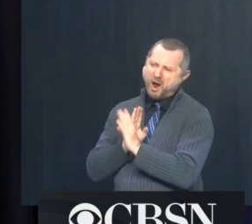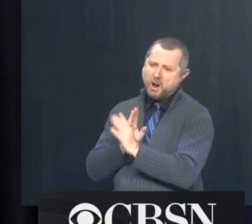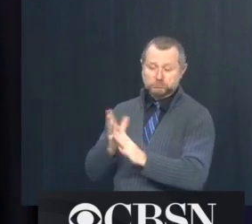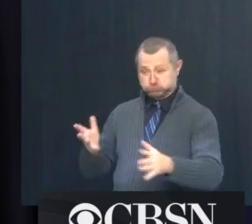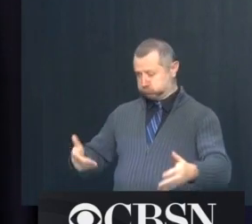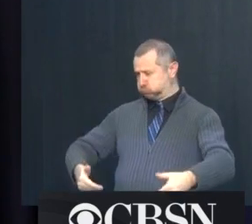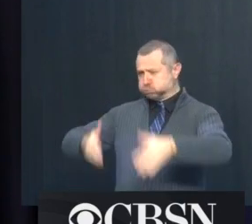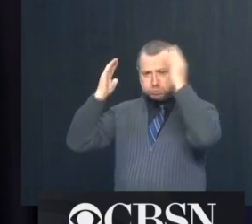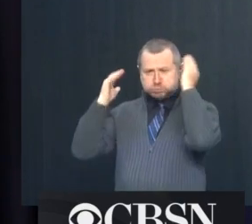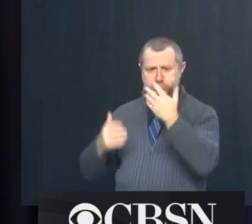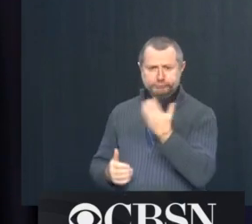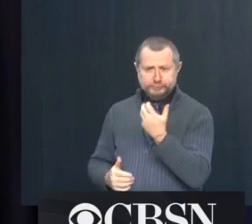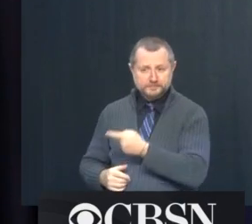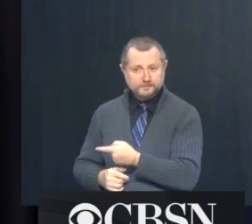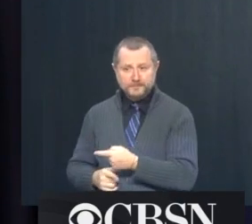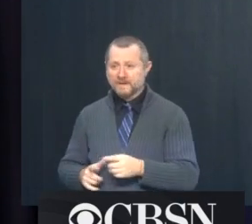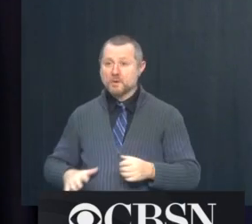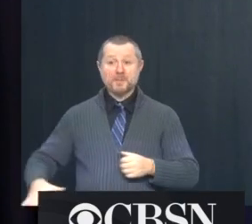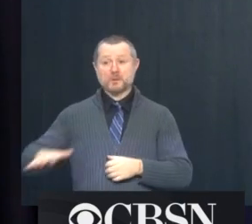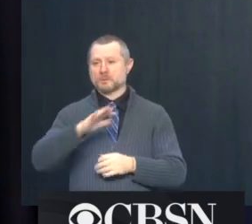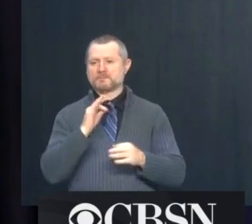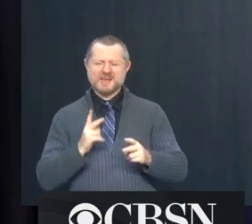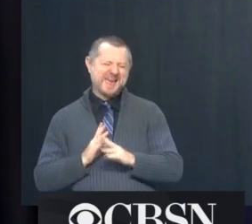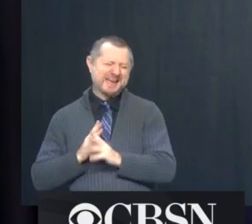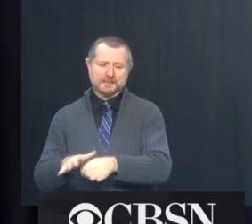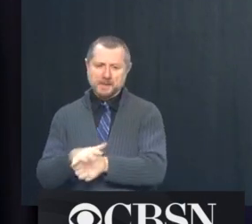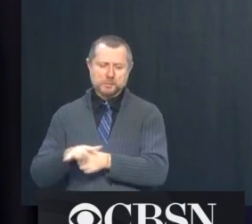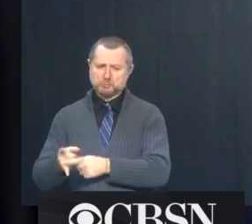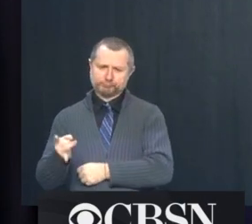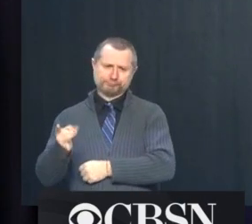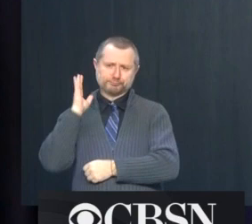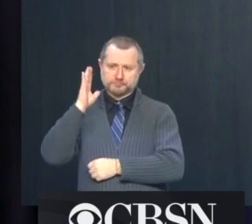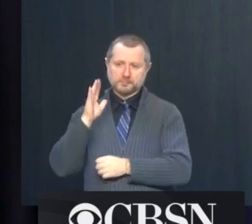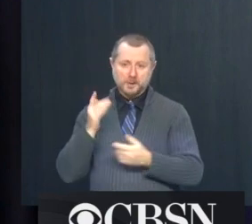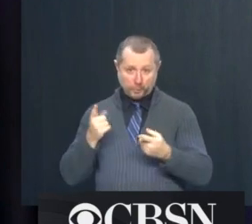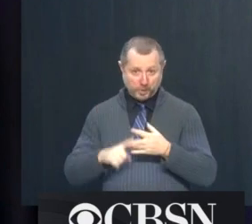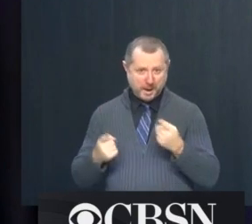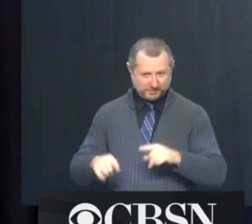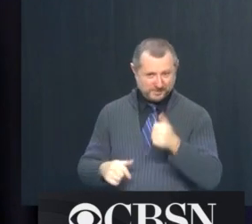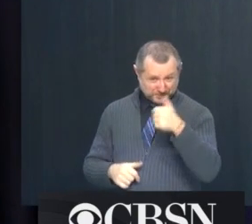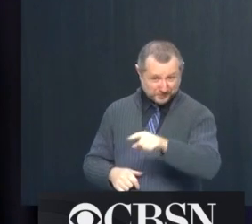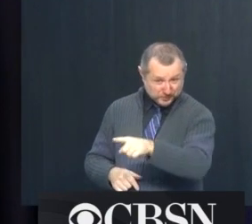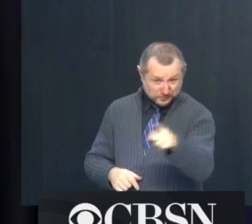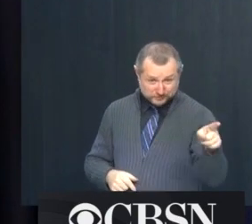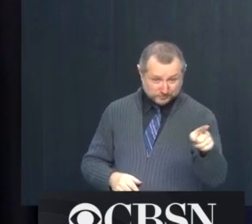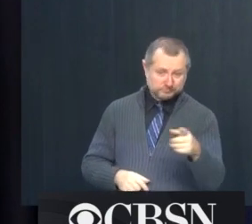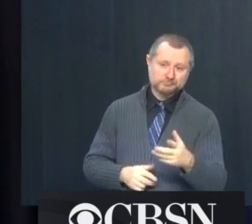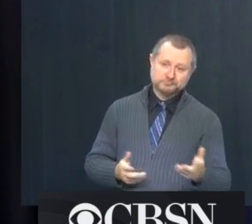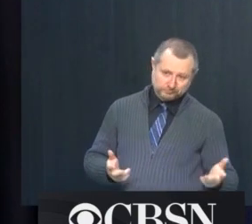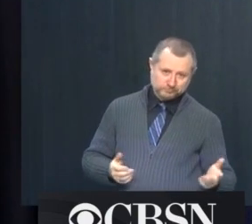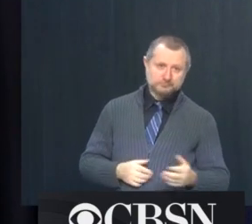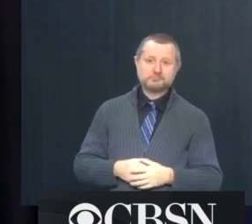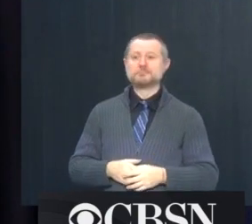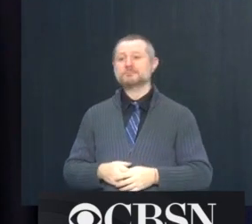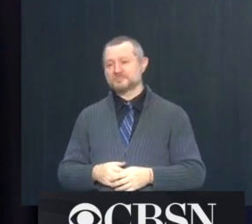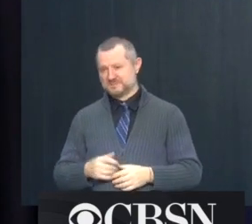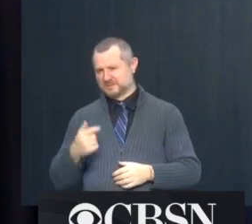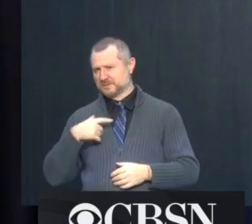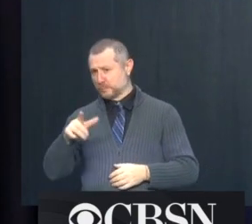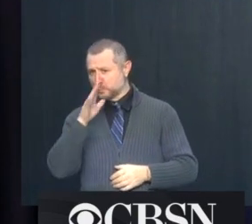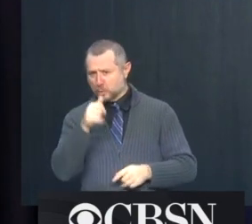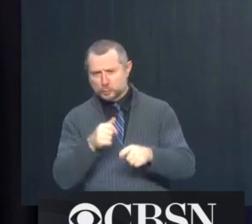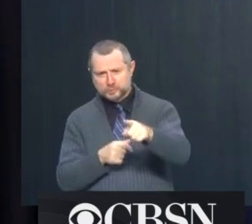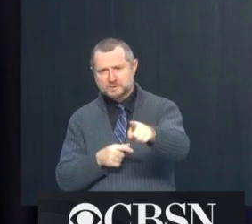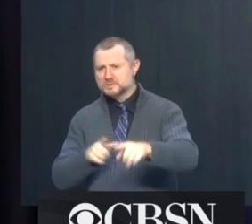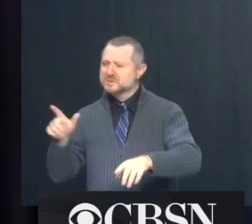overwhelmed that hospital. That's all that happened there. It gets into my, well, why didn't you distribute patient